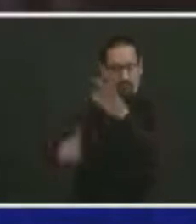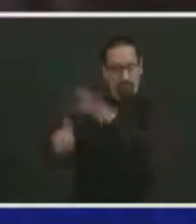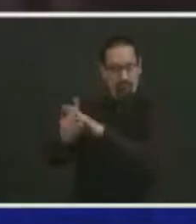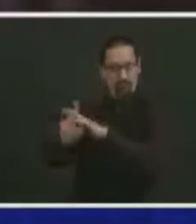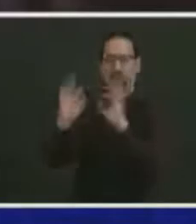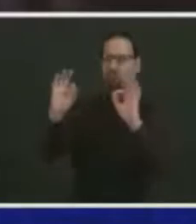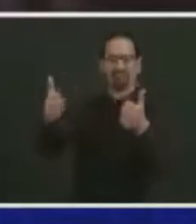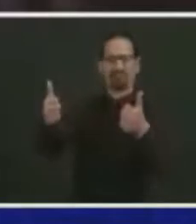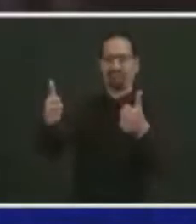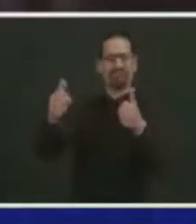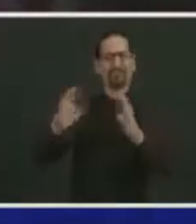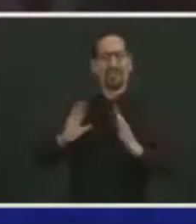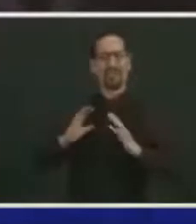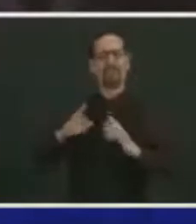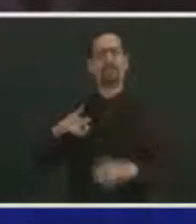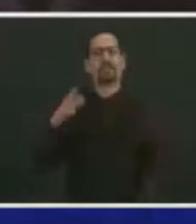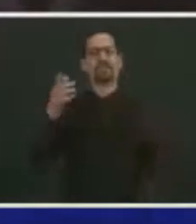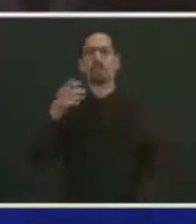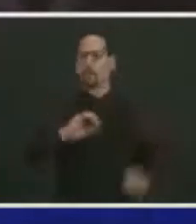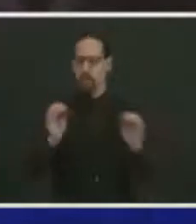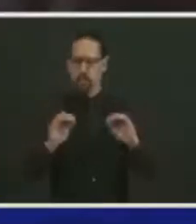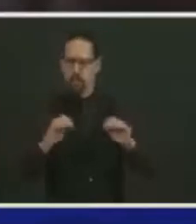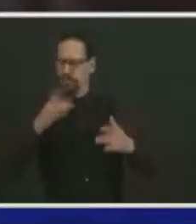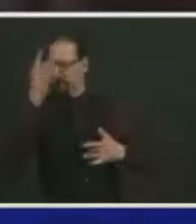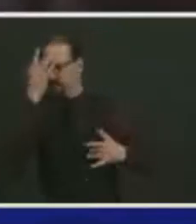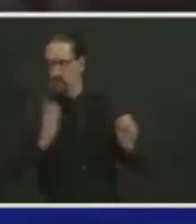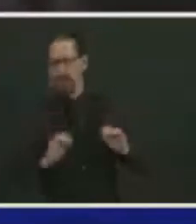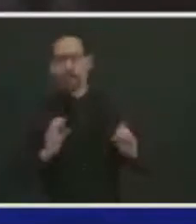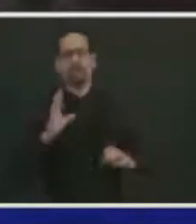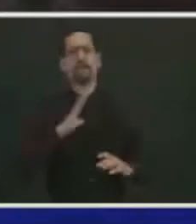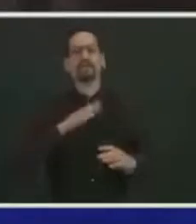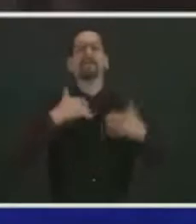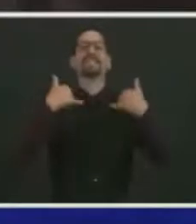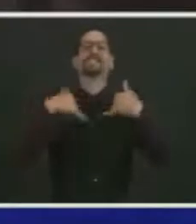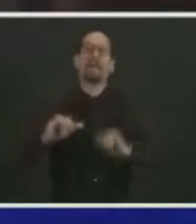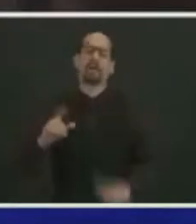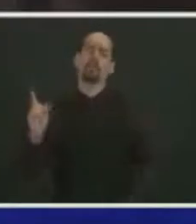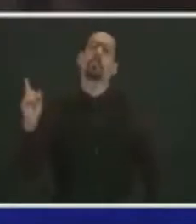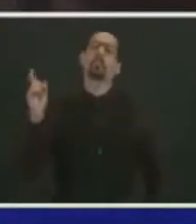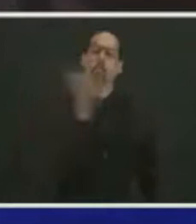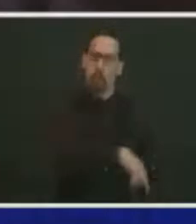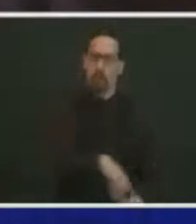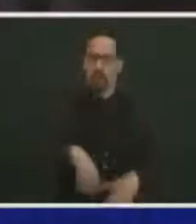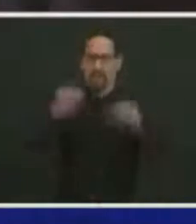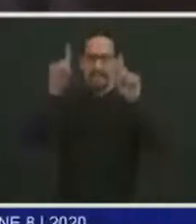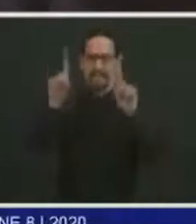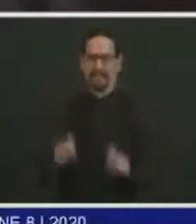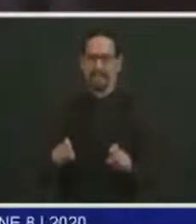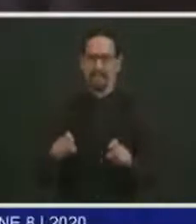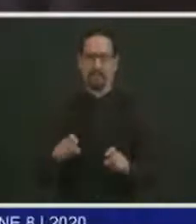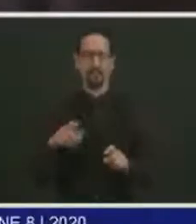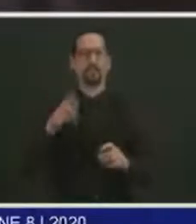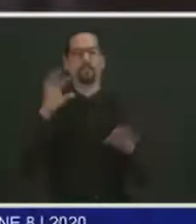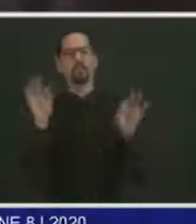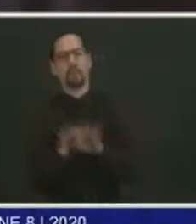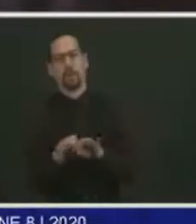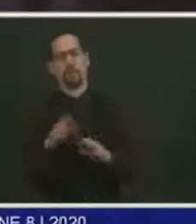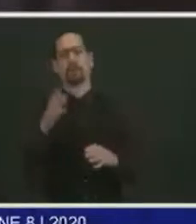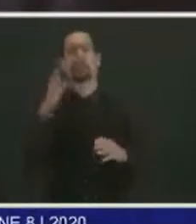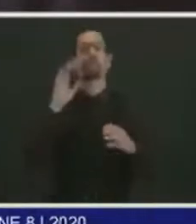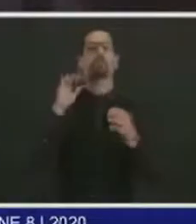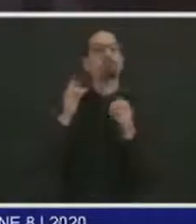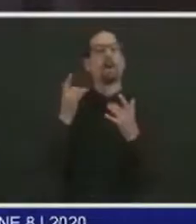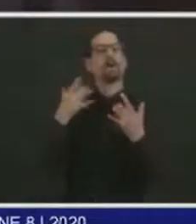test, portal.ri.gov, schedule yourself a test. We know that the tests are most effective